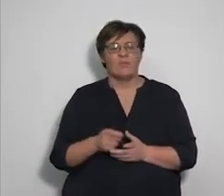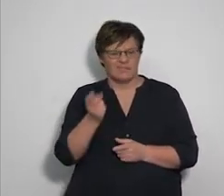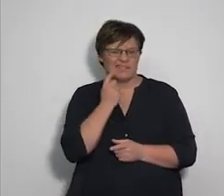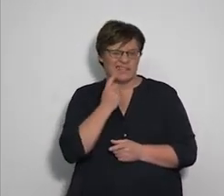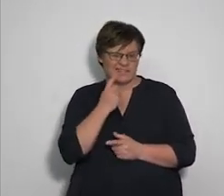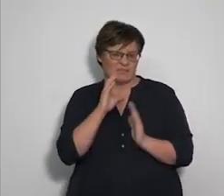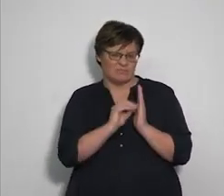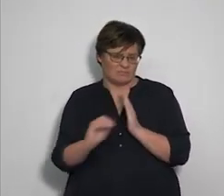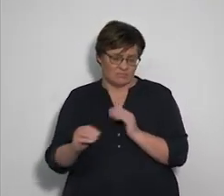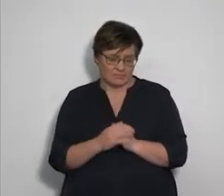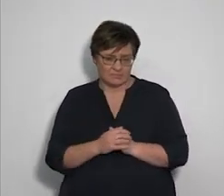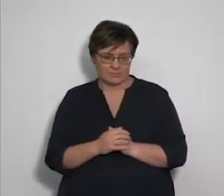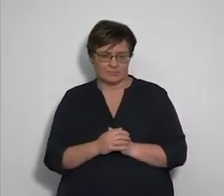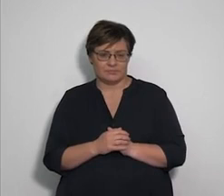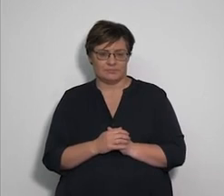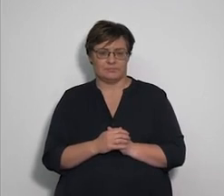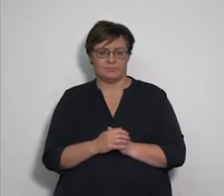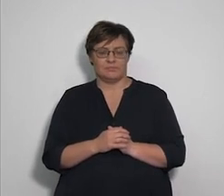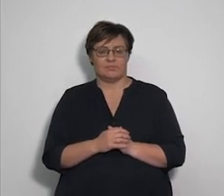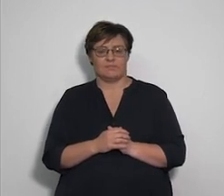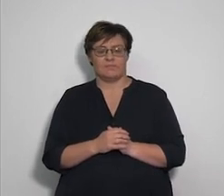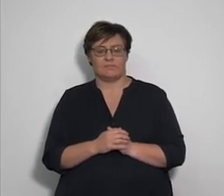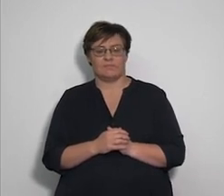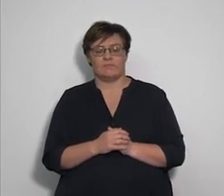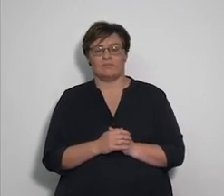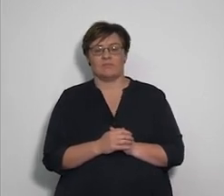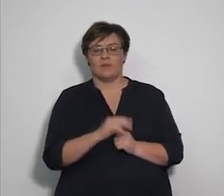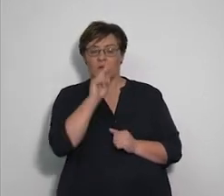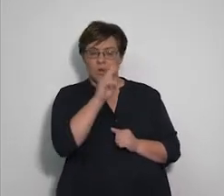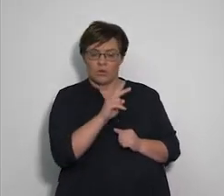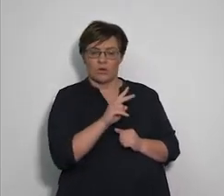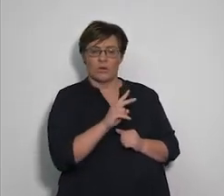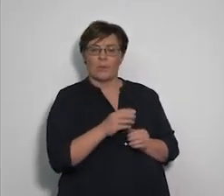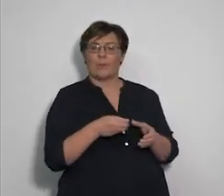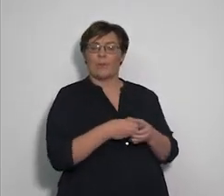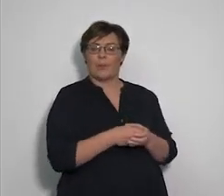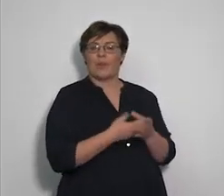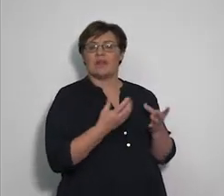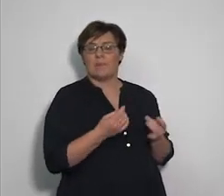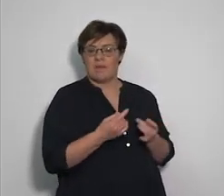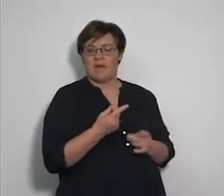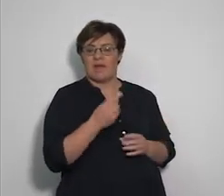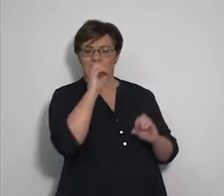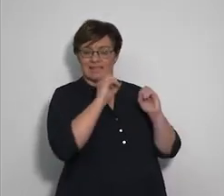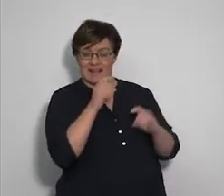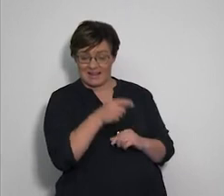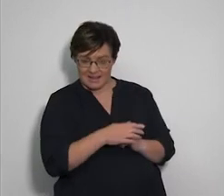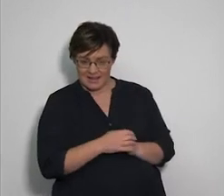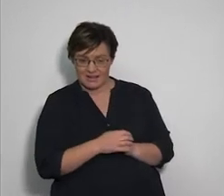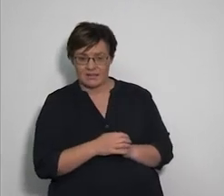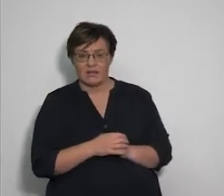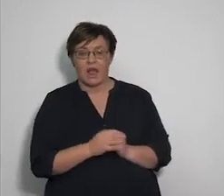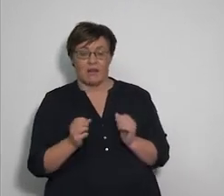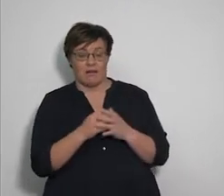hours, so that's easy to plot. We now look at our smallest number of yeast